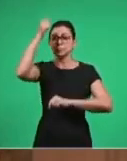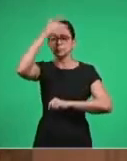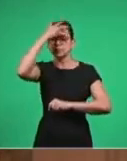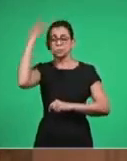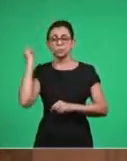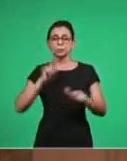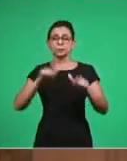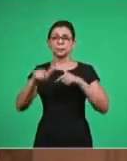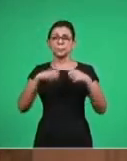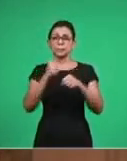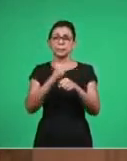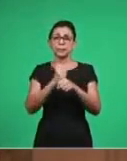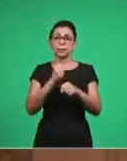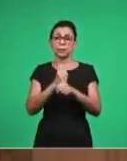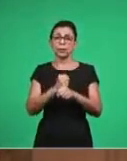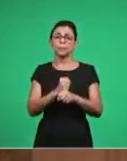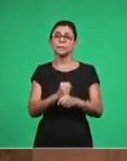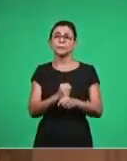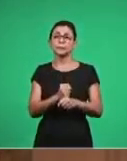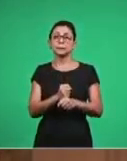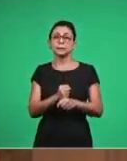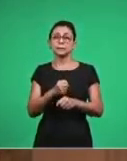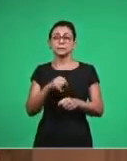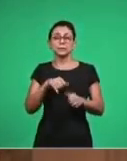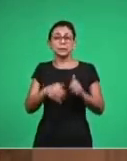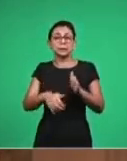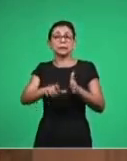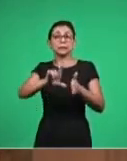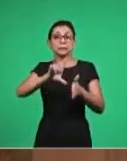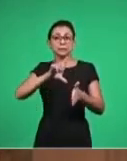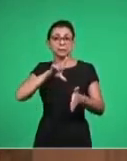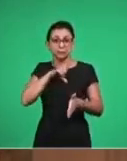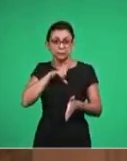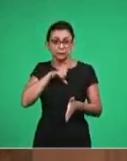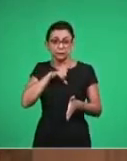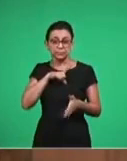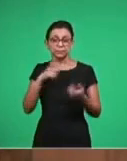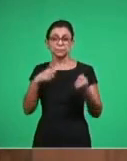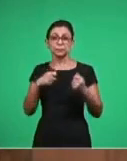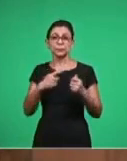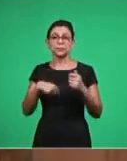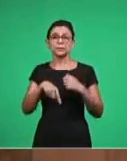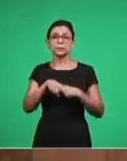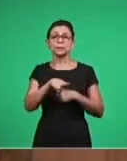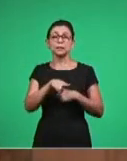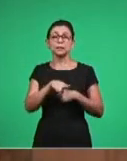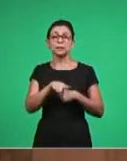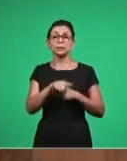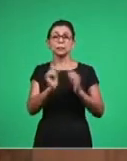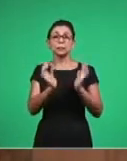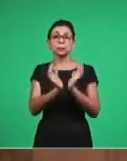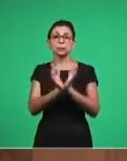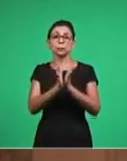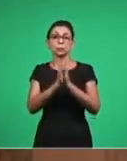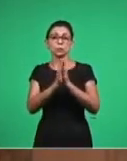self-worth, be greater than the Holy Spirit's project in our